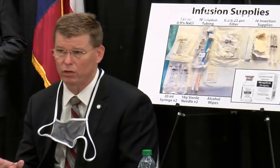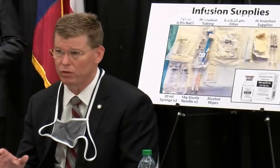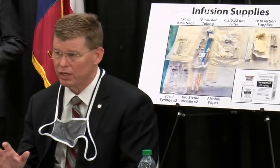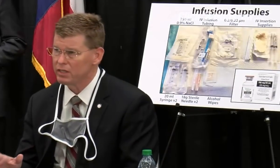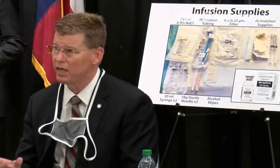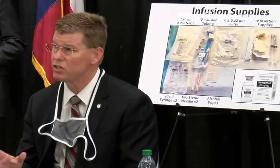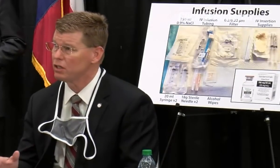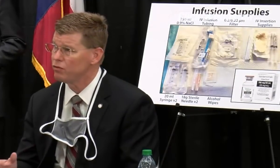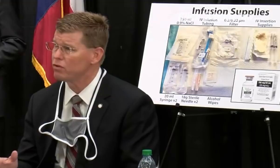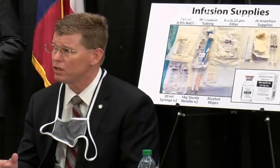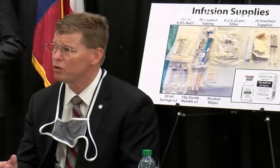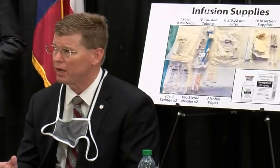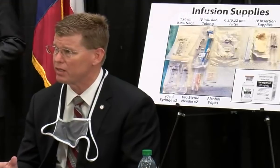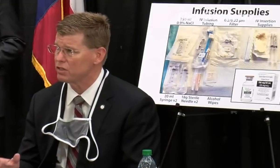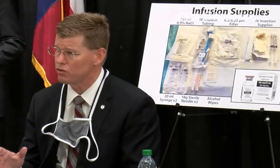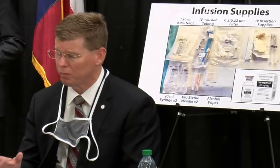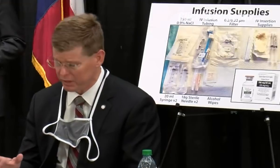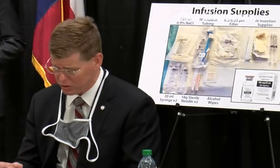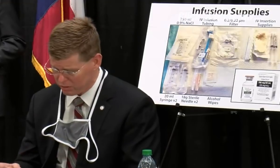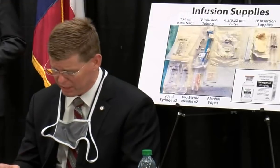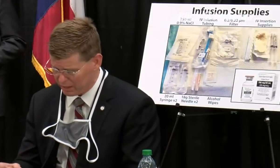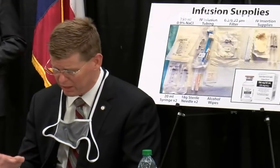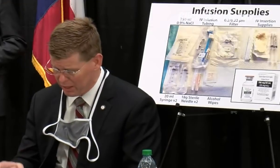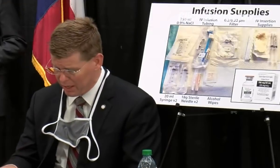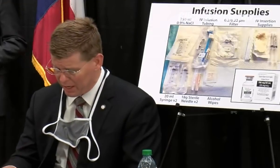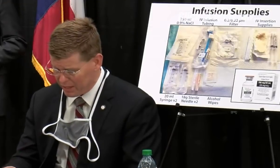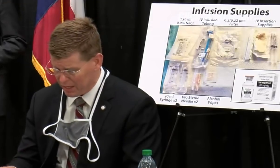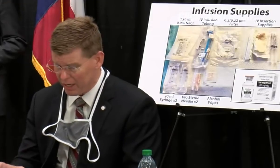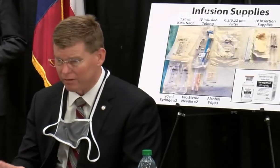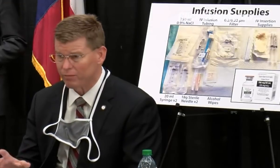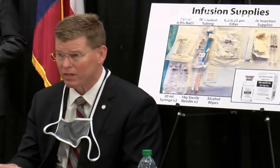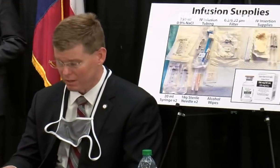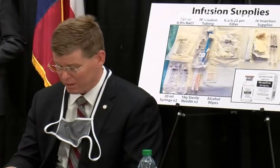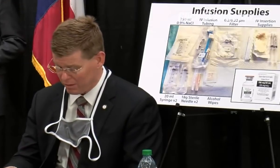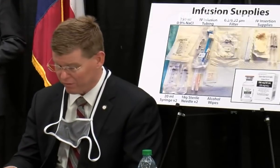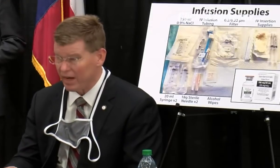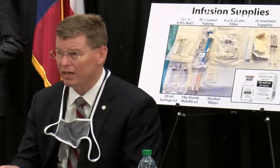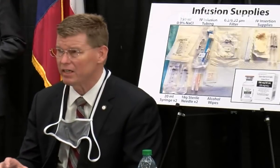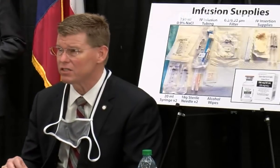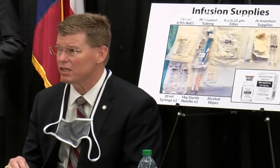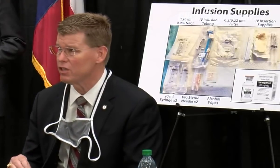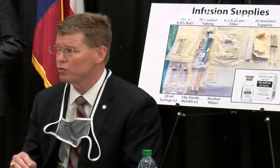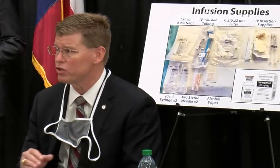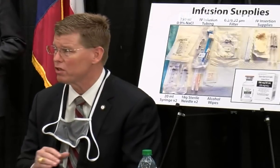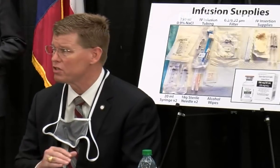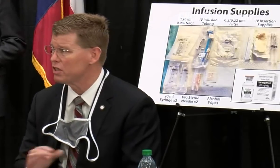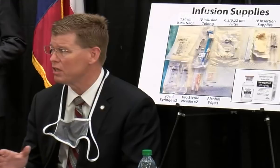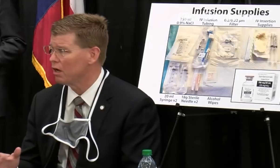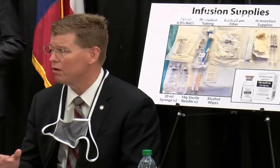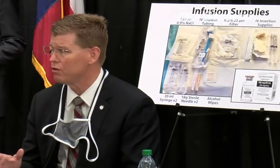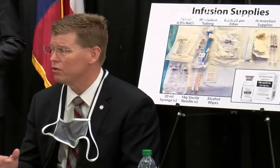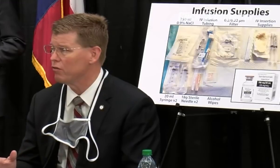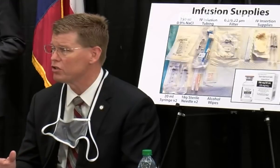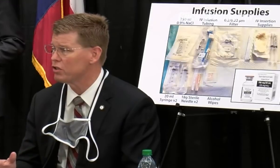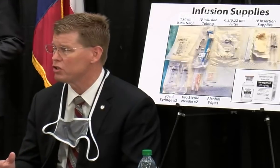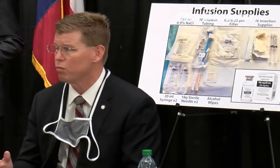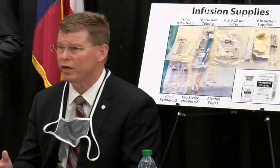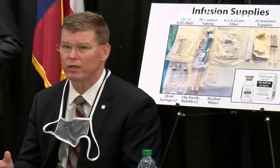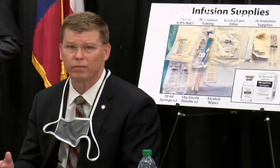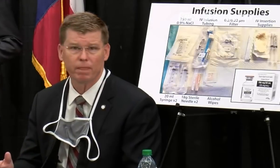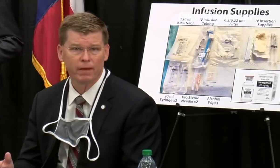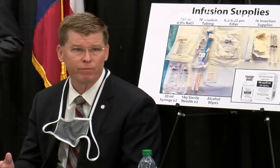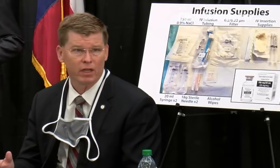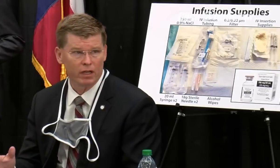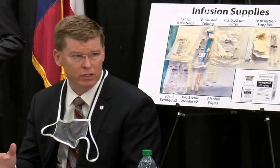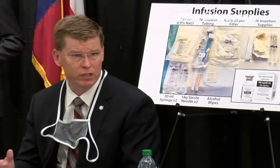ready to go test if you think you're positive. So please do that. And then finally, as we start seeing our universities